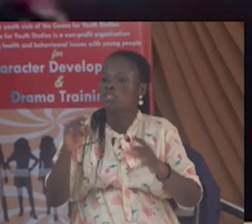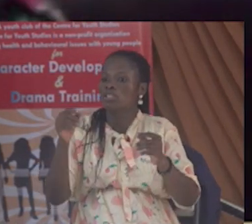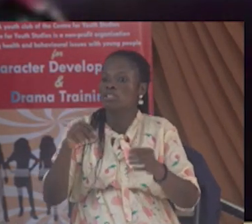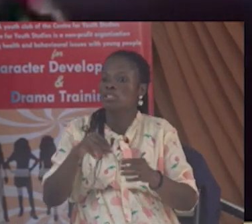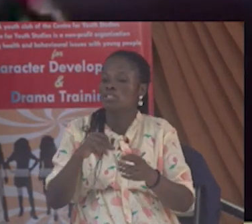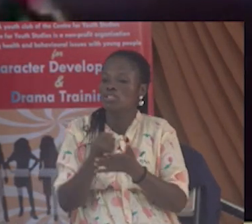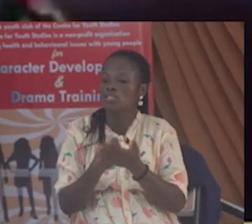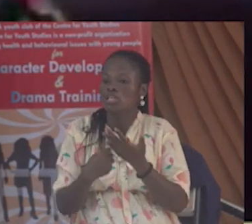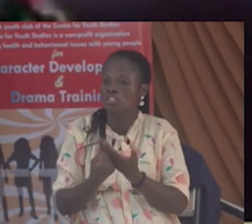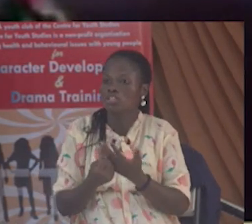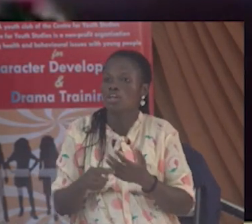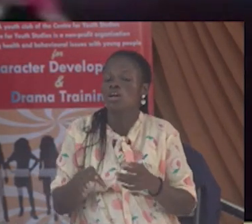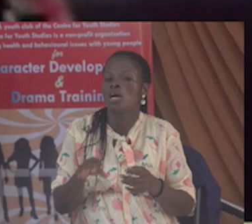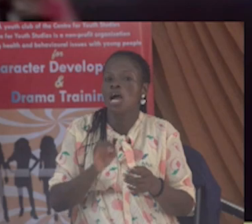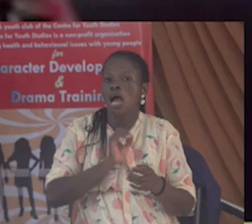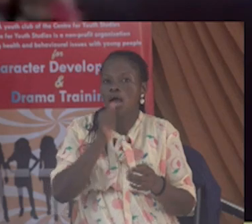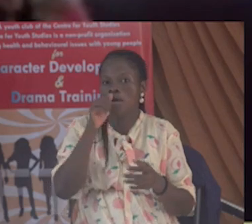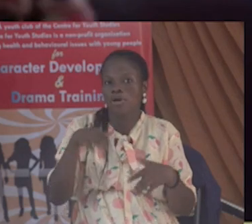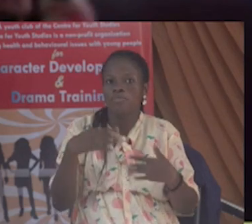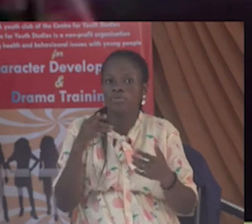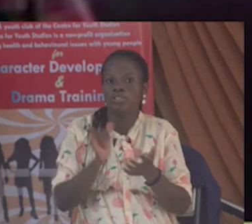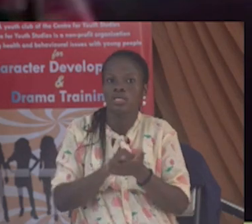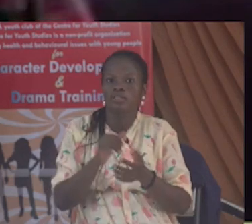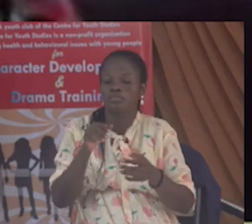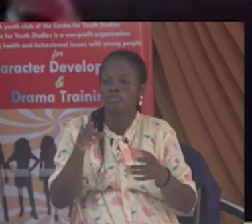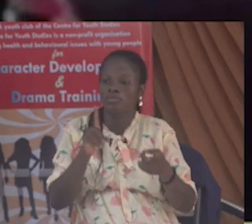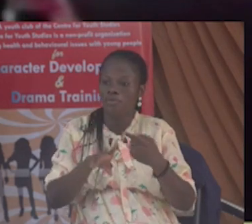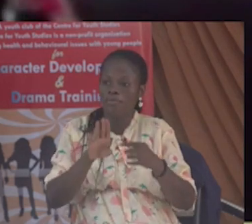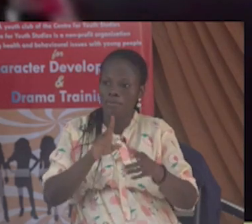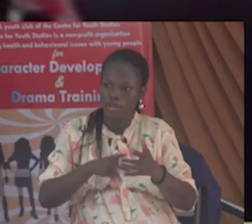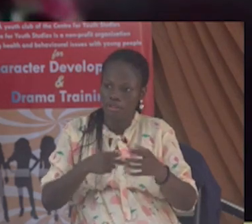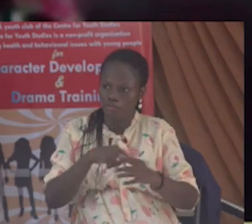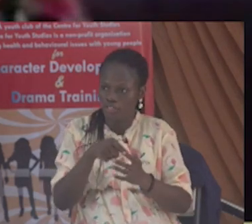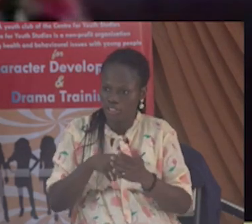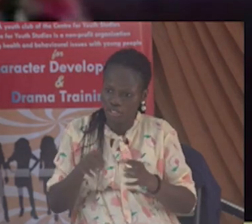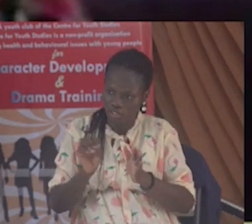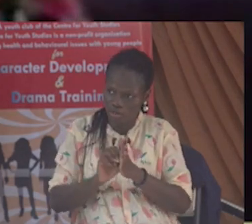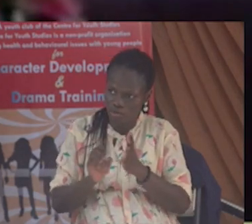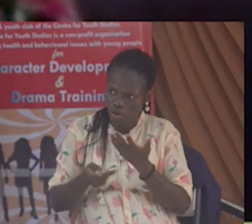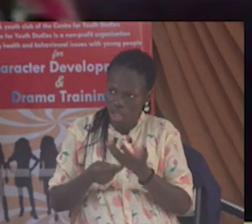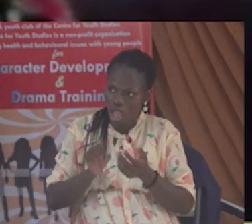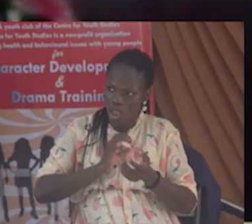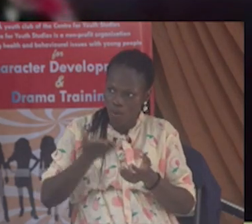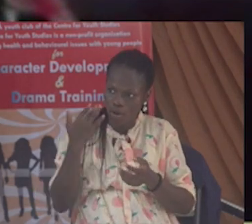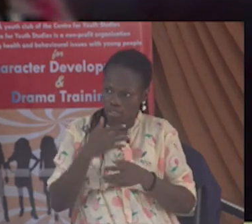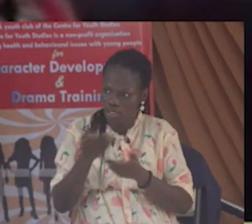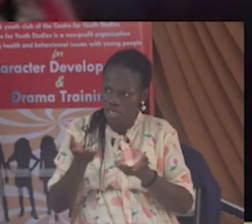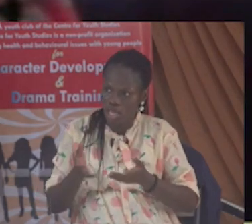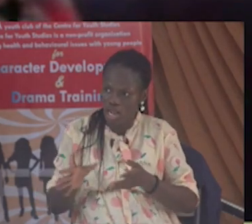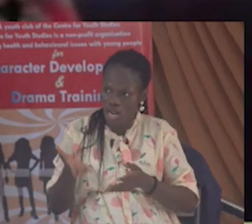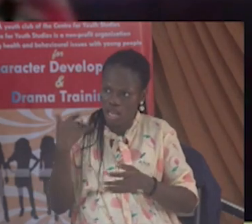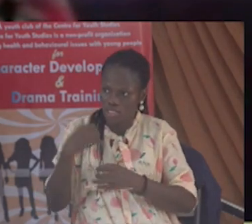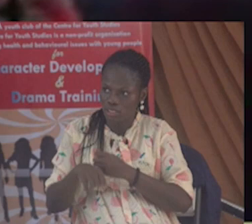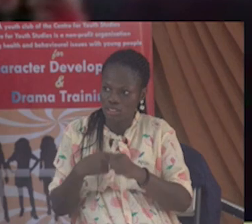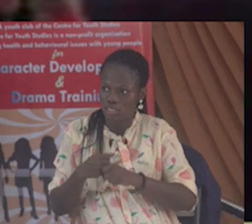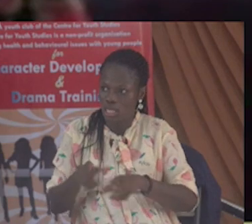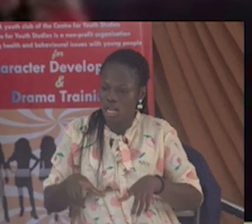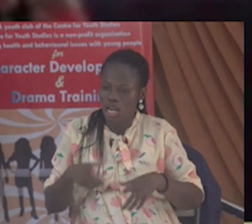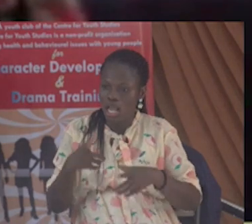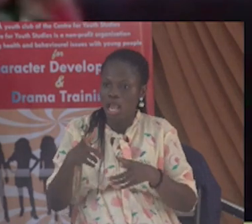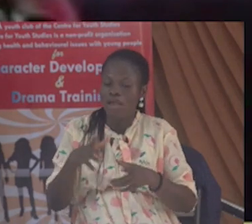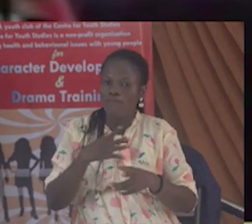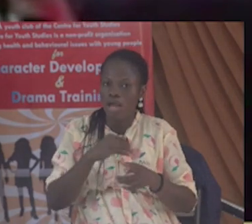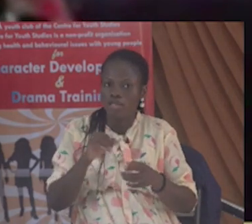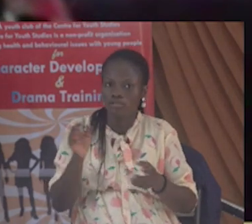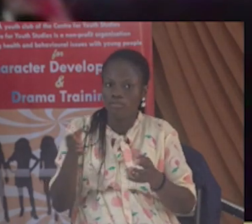interesting session. I'm glad I'm part of this historic event again. I was there last year live, and I'm glad I'm part of